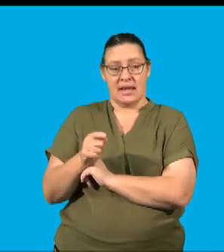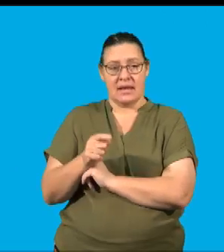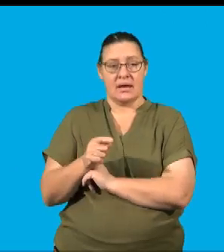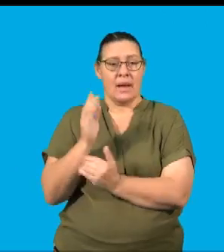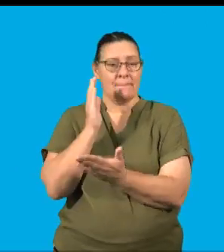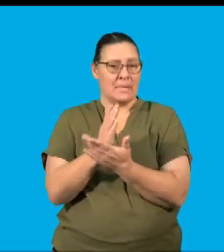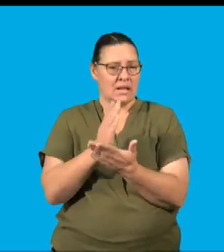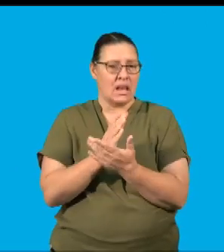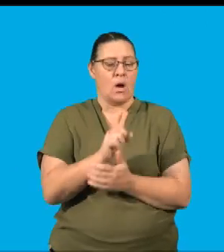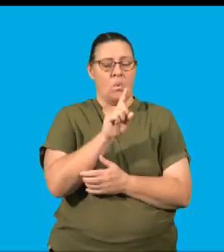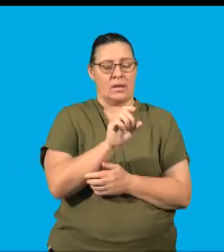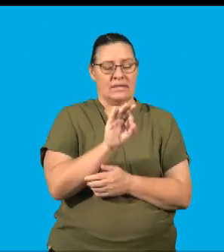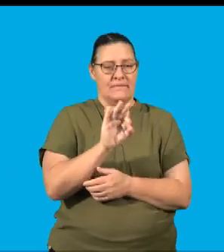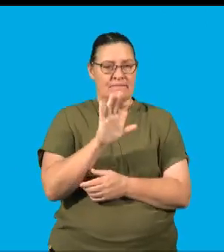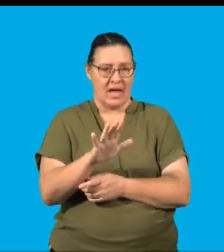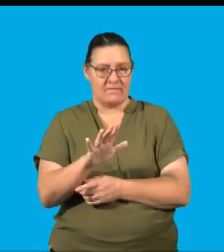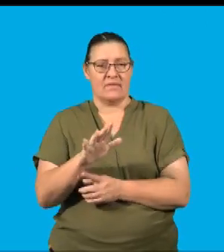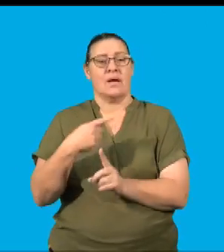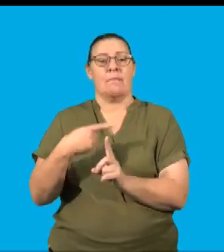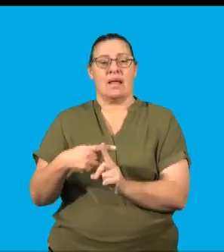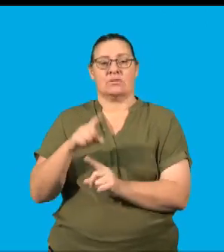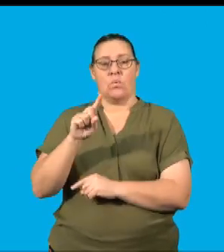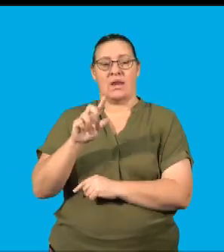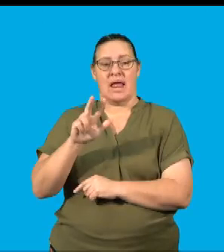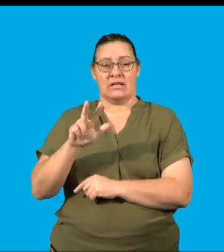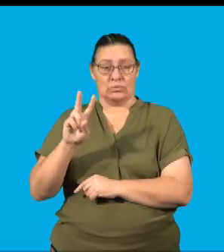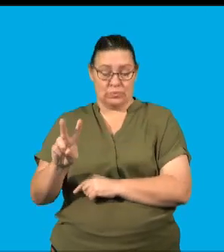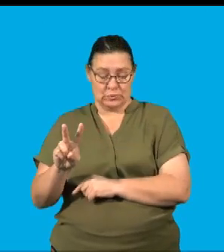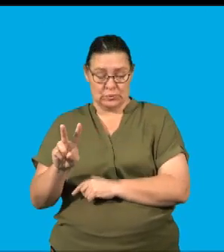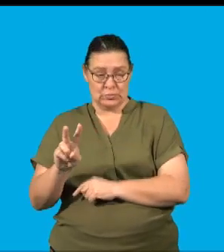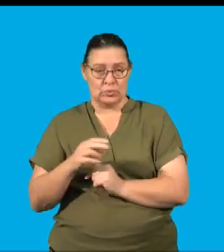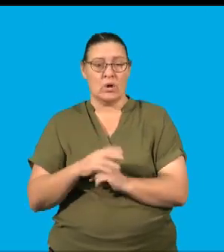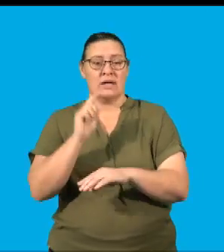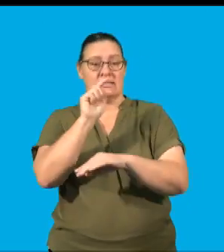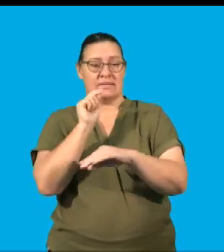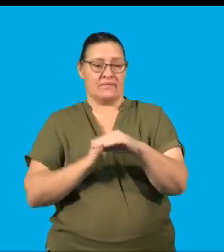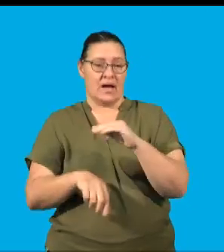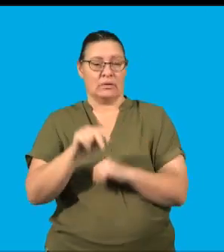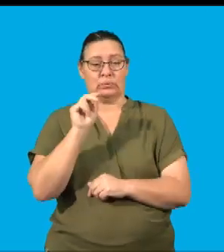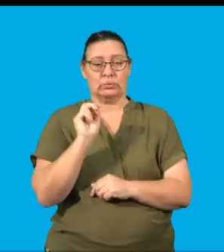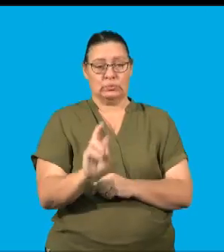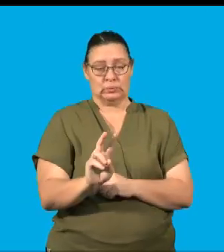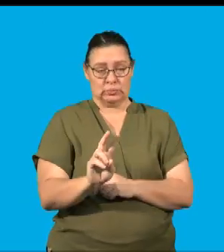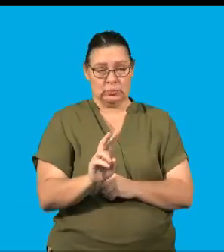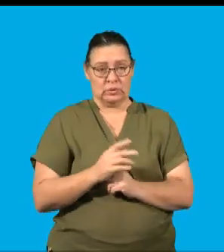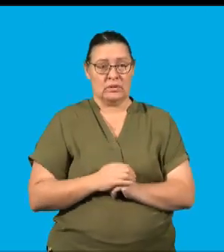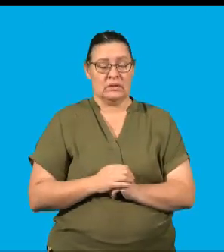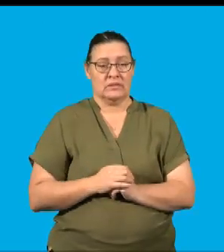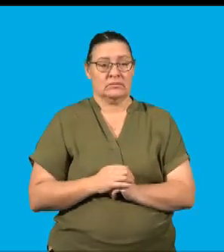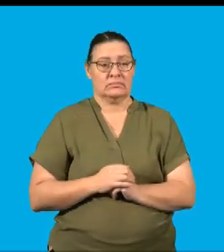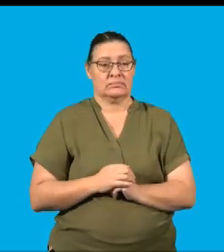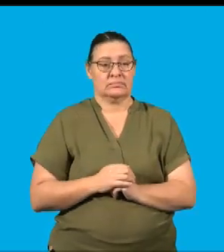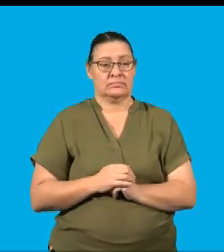got two values in the middle. We've got 135 and 182. That is why we will take 135